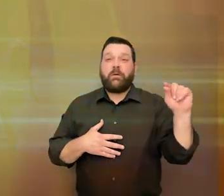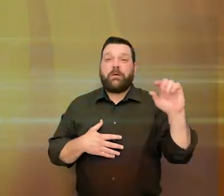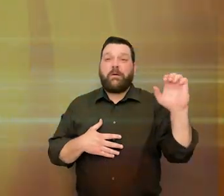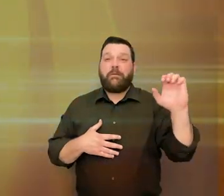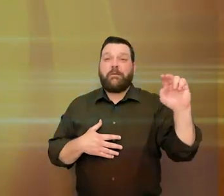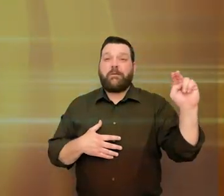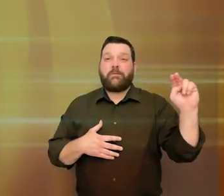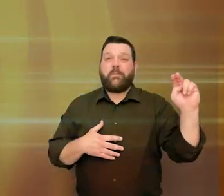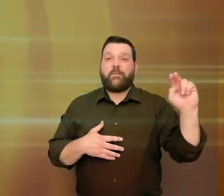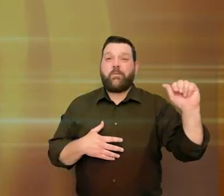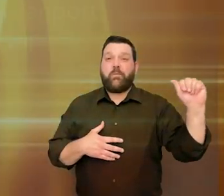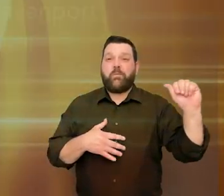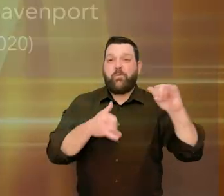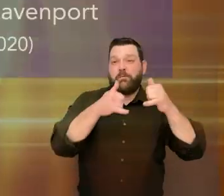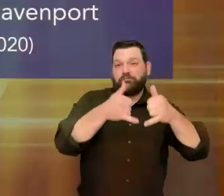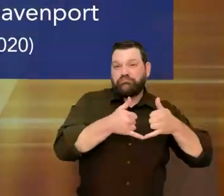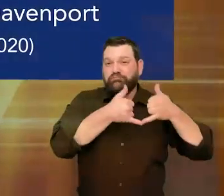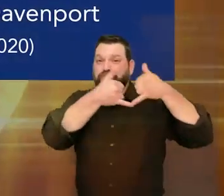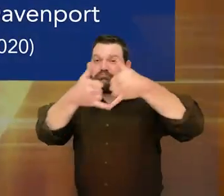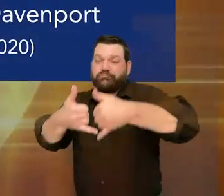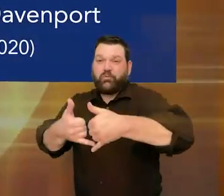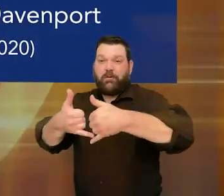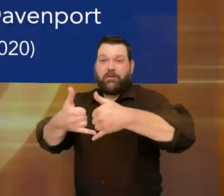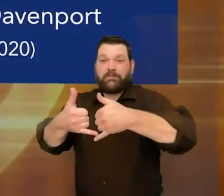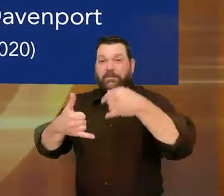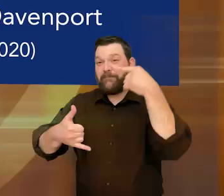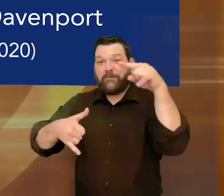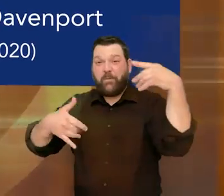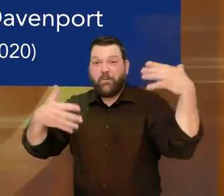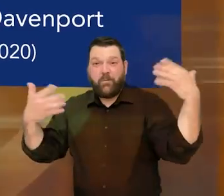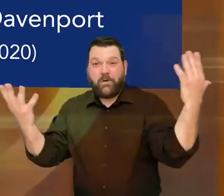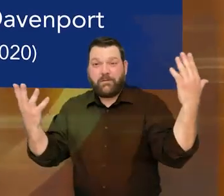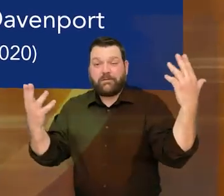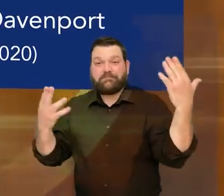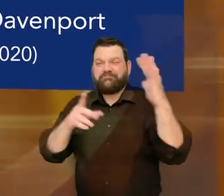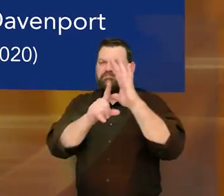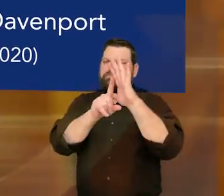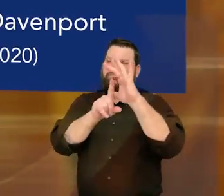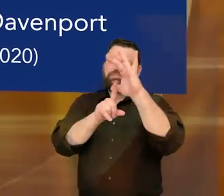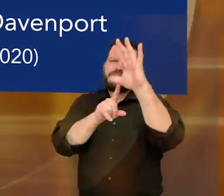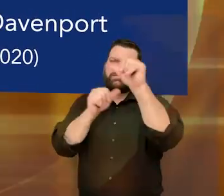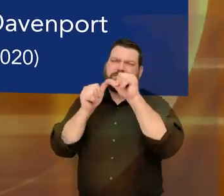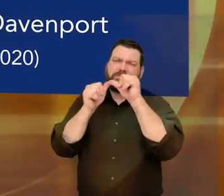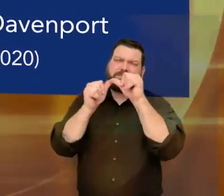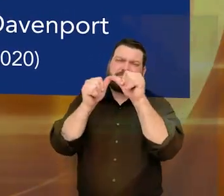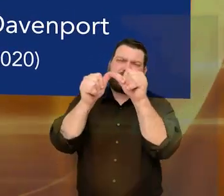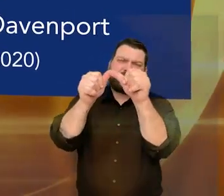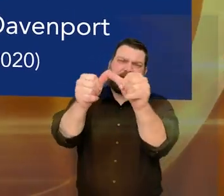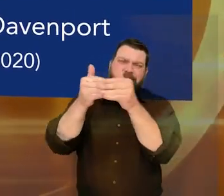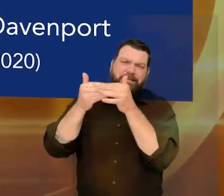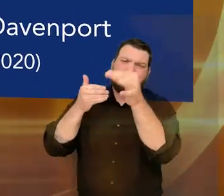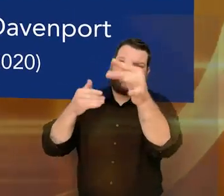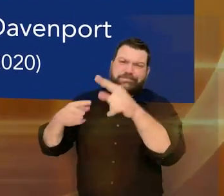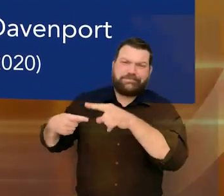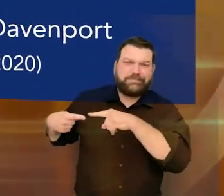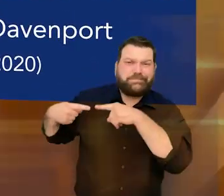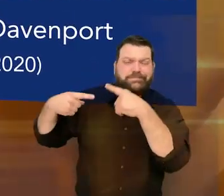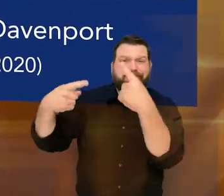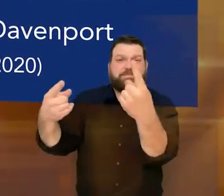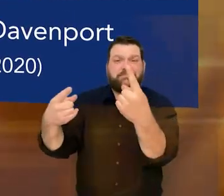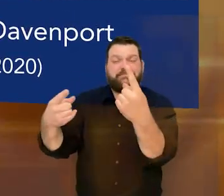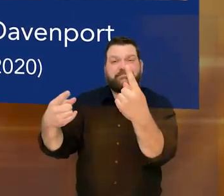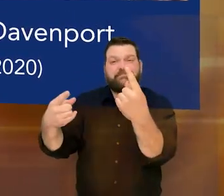to paraphrase Casablanca, we'll always have that tempest in a tea room. We'll always have that